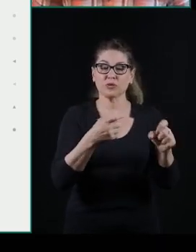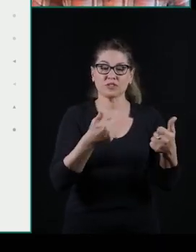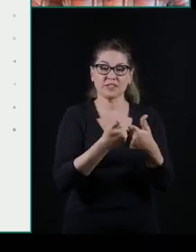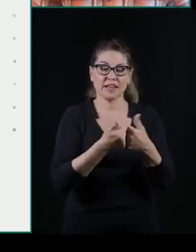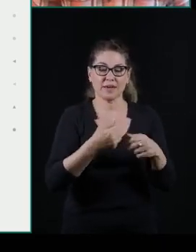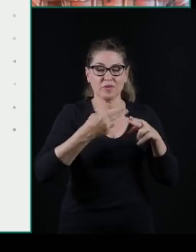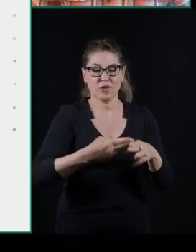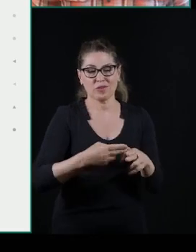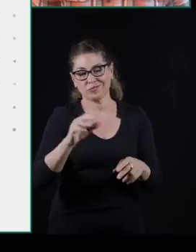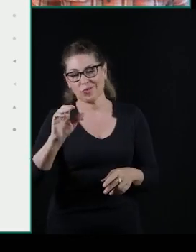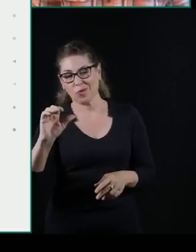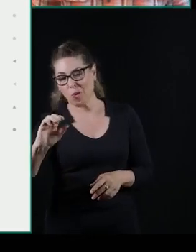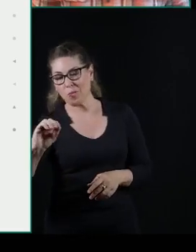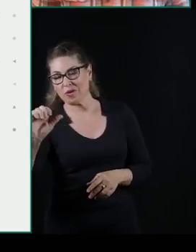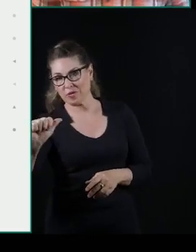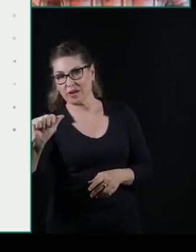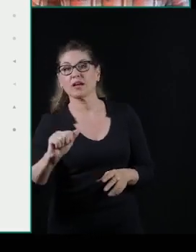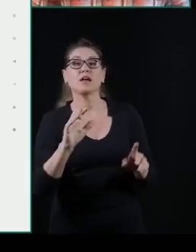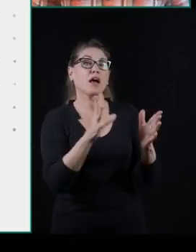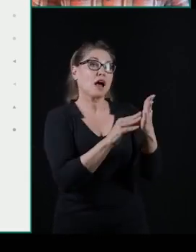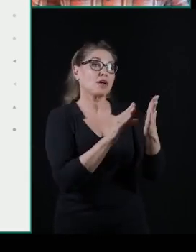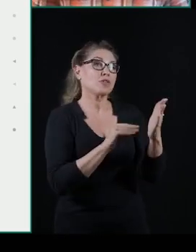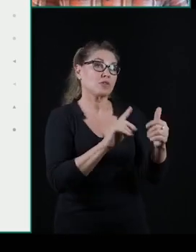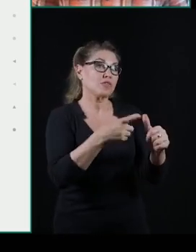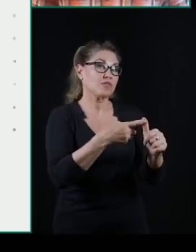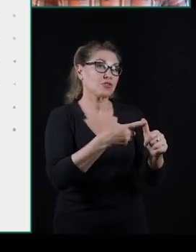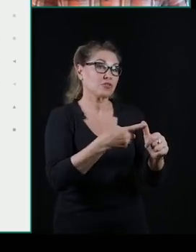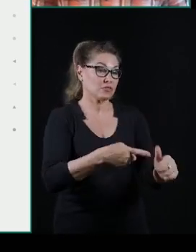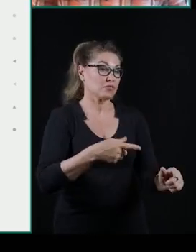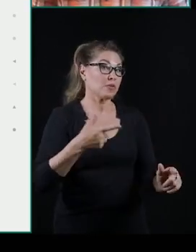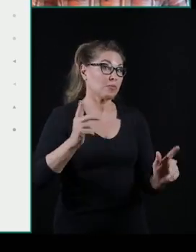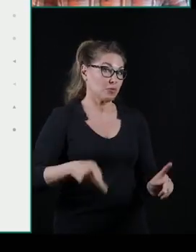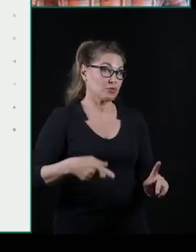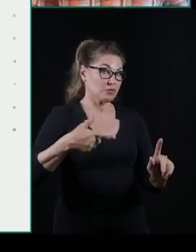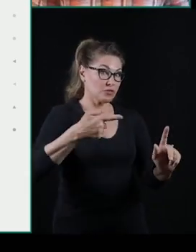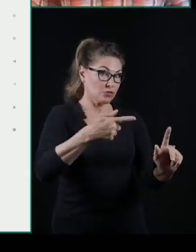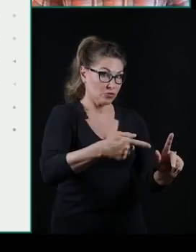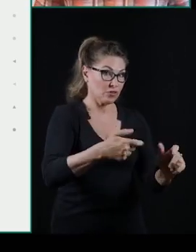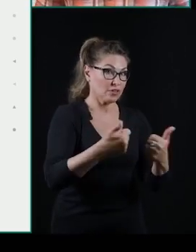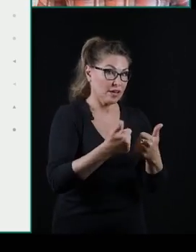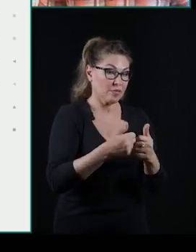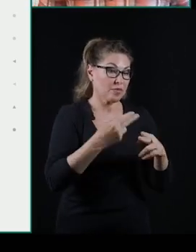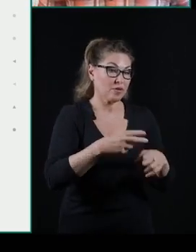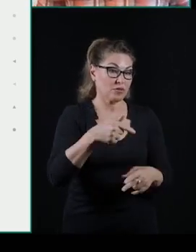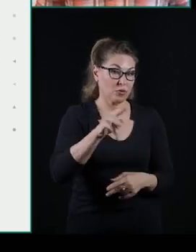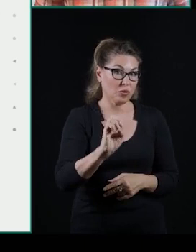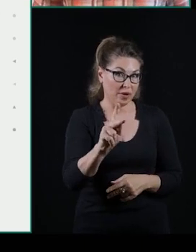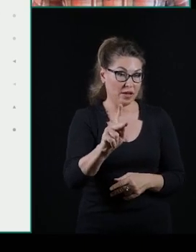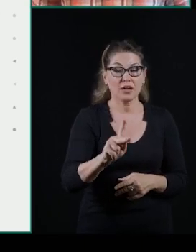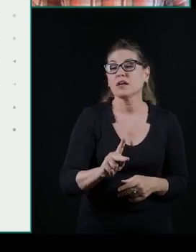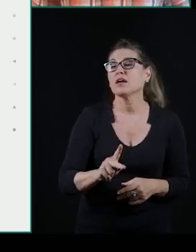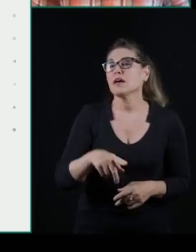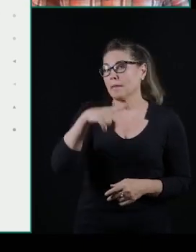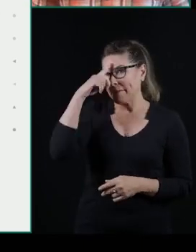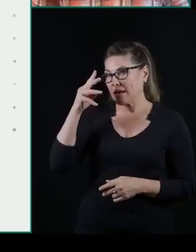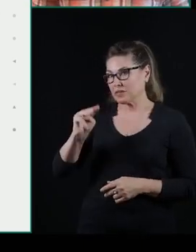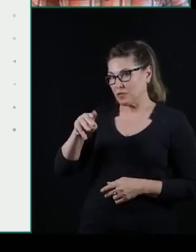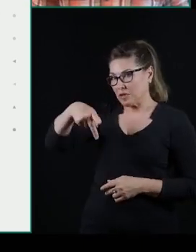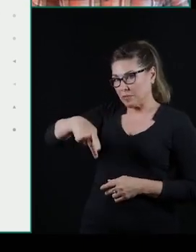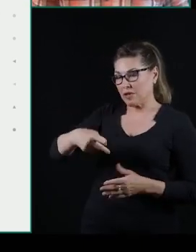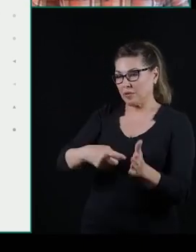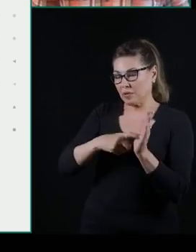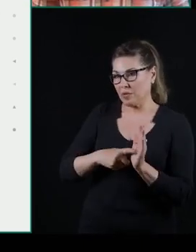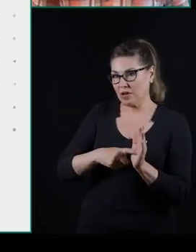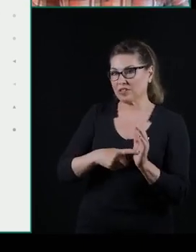Arena, a clone of the popular first-person shooter Quake. Because multiplayer service requires Docker containers